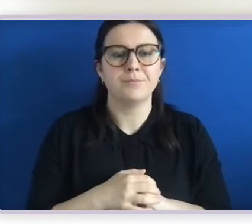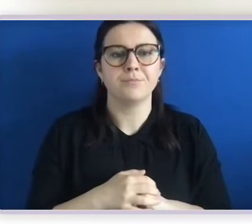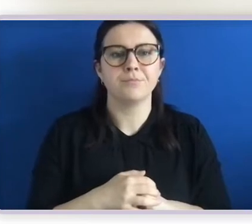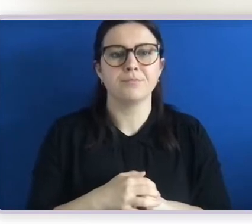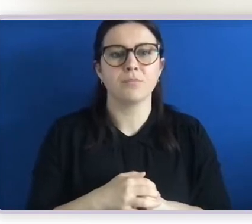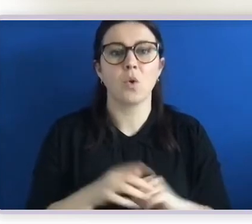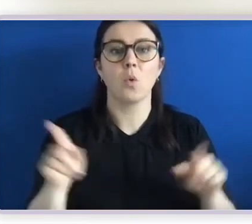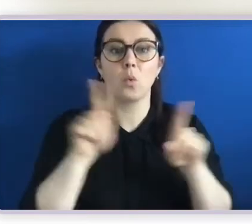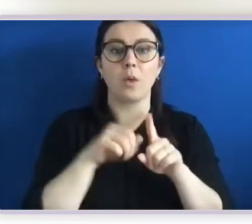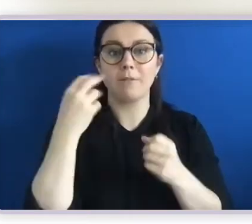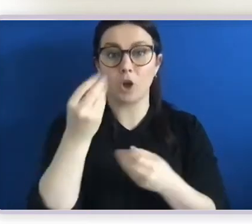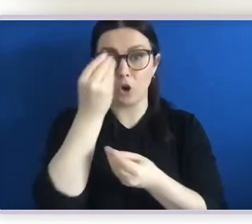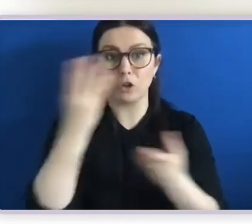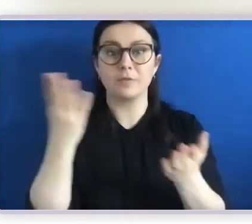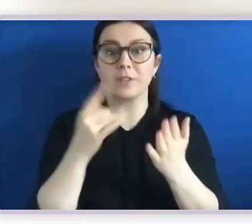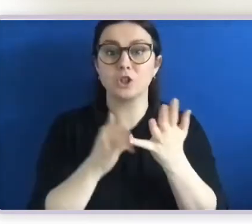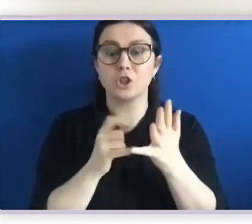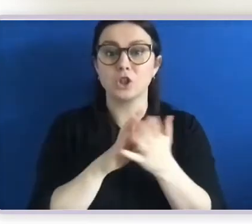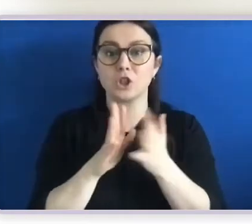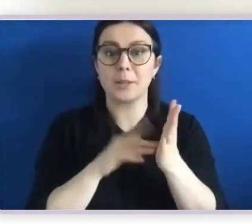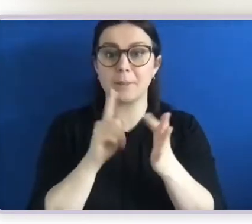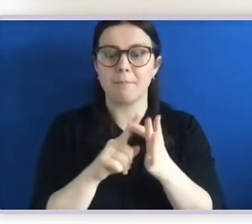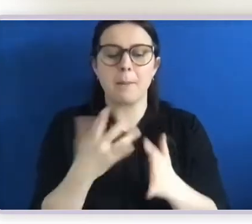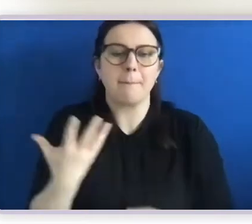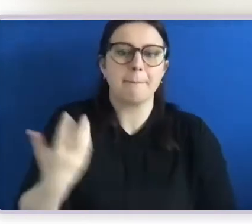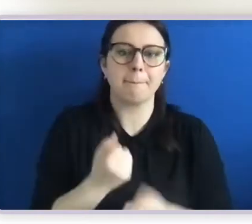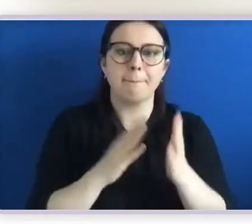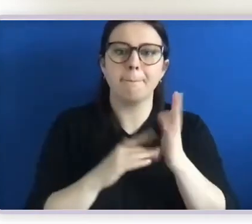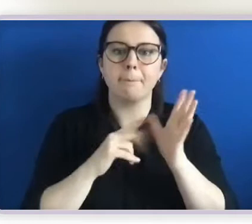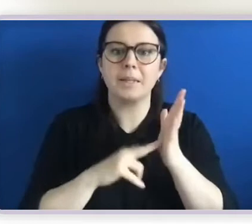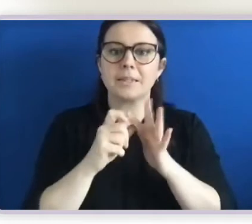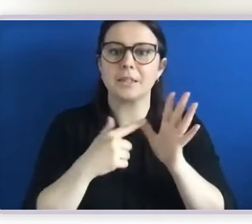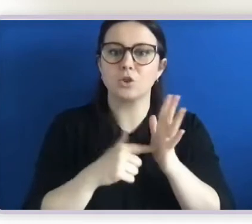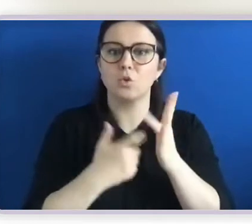scheme, in fact, a mandatory notification scheme. So